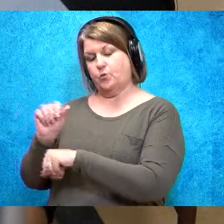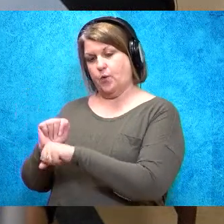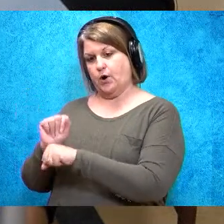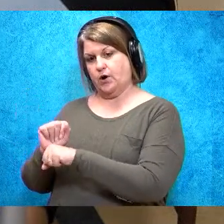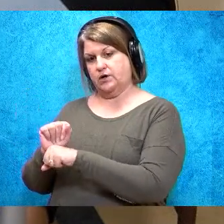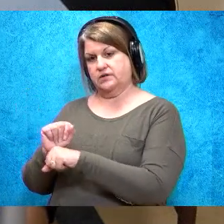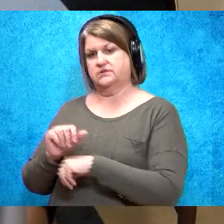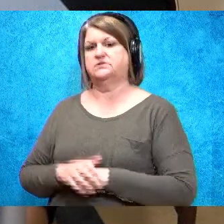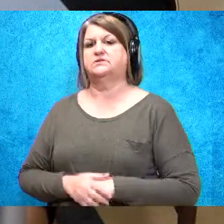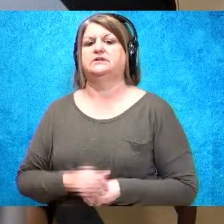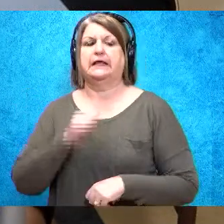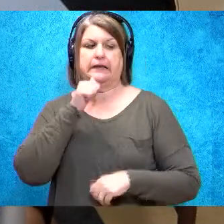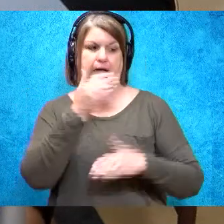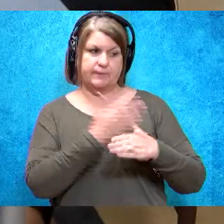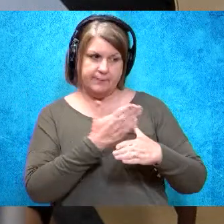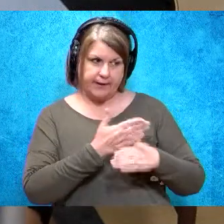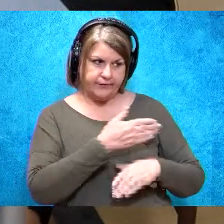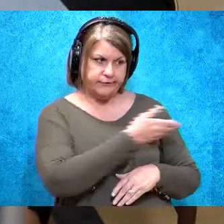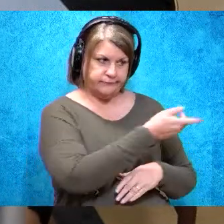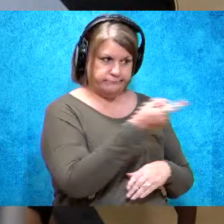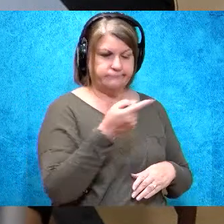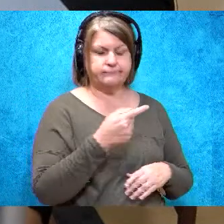want you to get that coursework done.